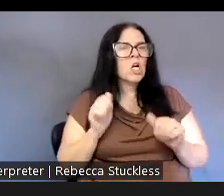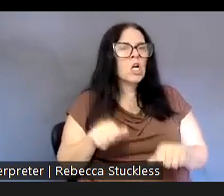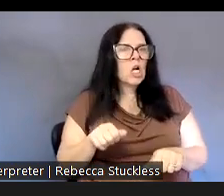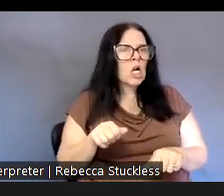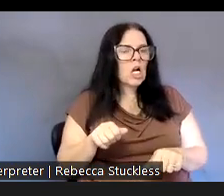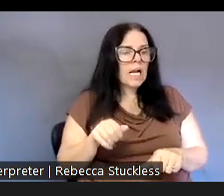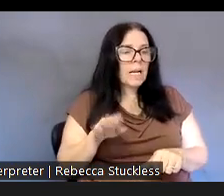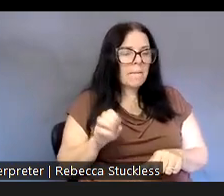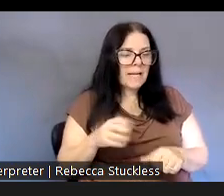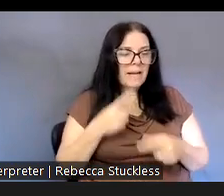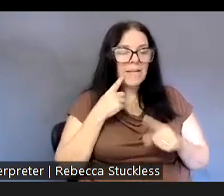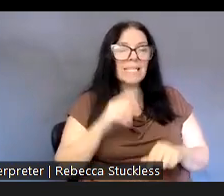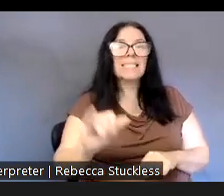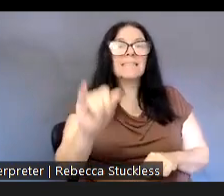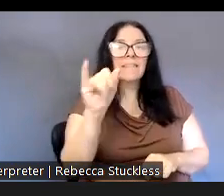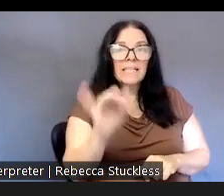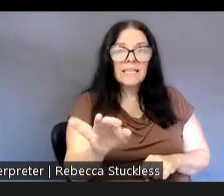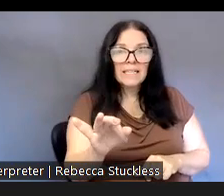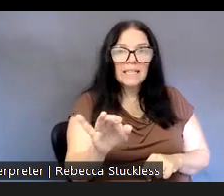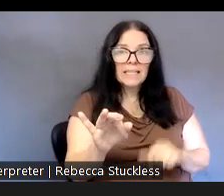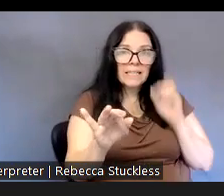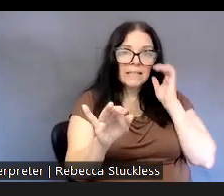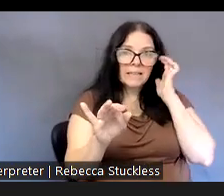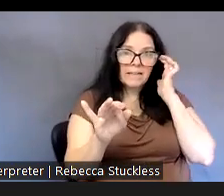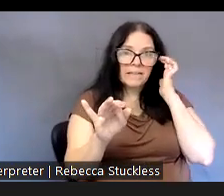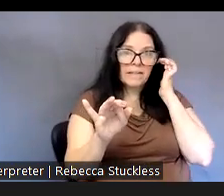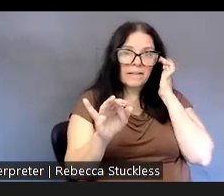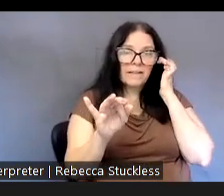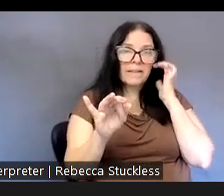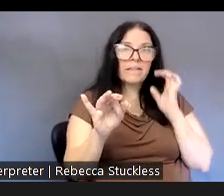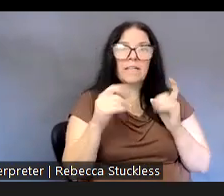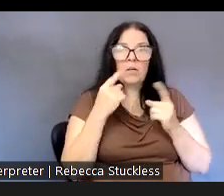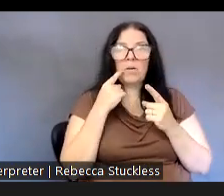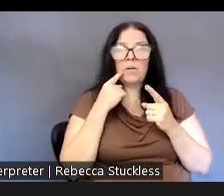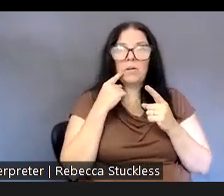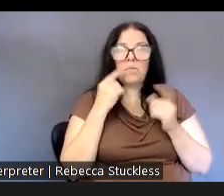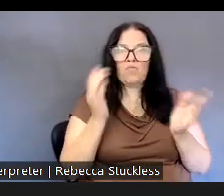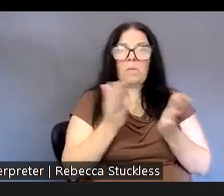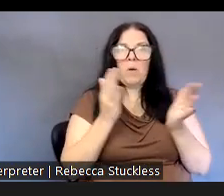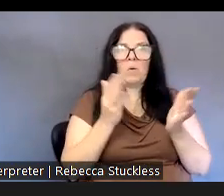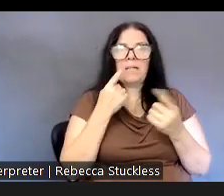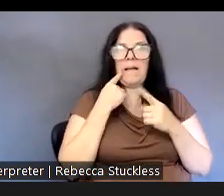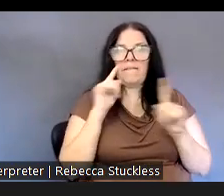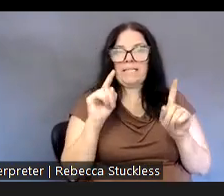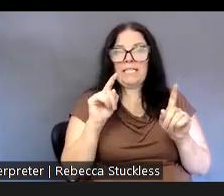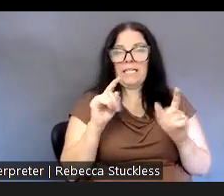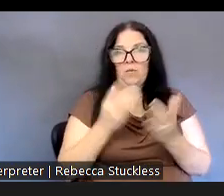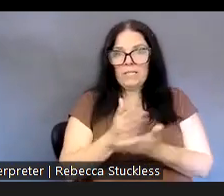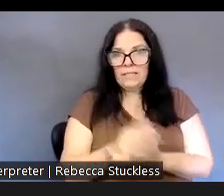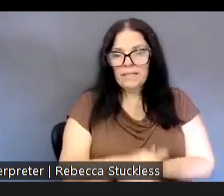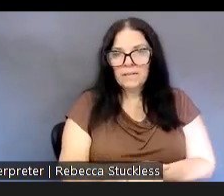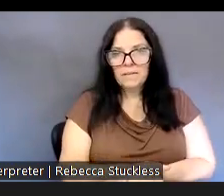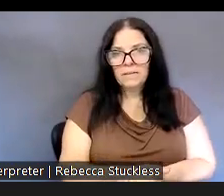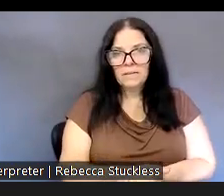effective if, however it does it, it promotes self-efficacy and resilience. So what are those counseling